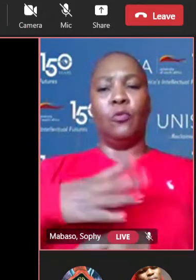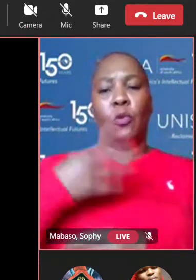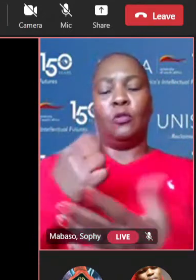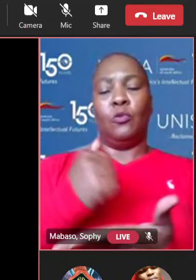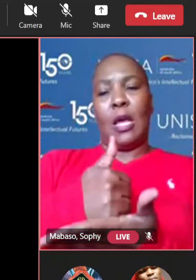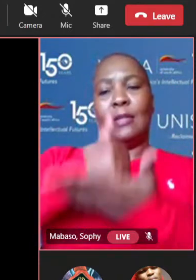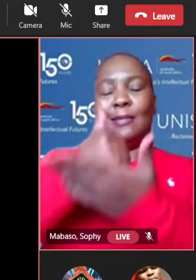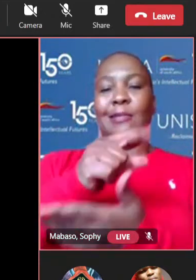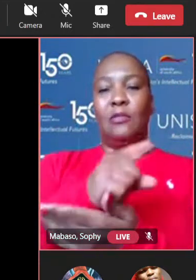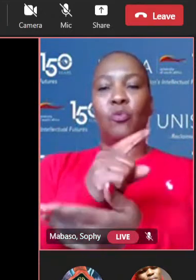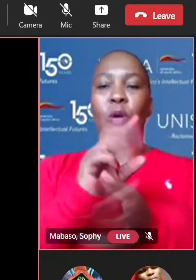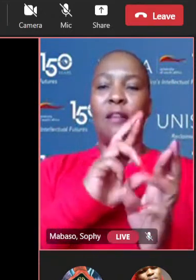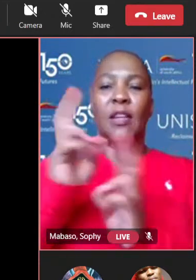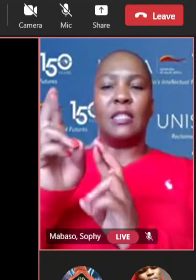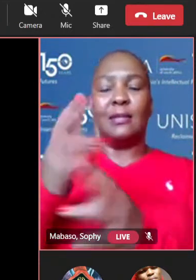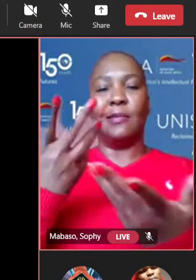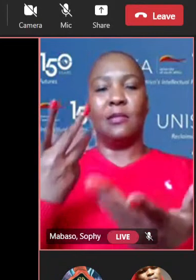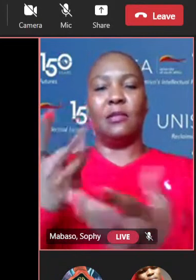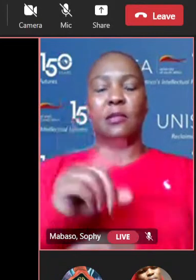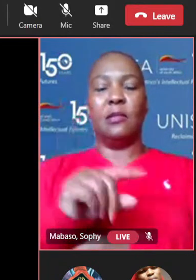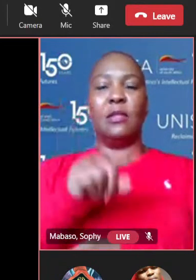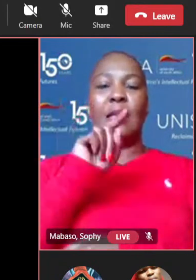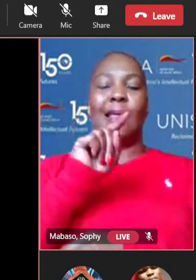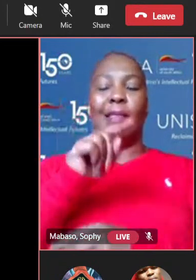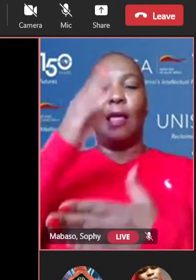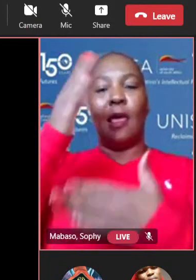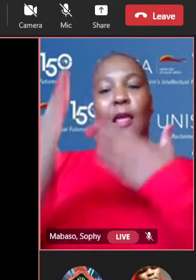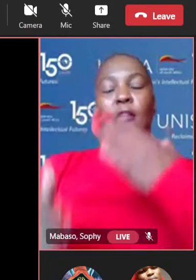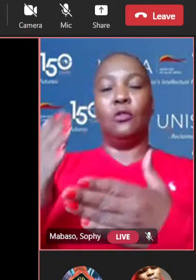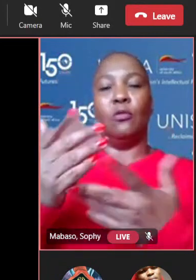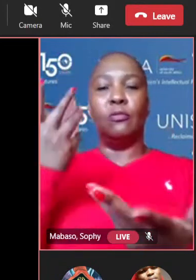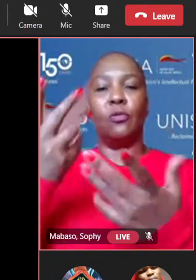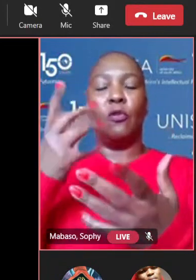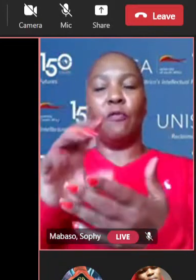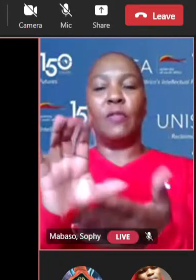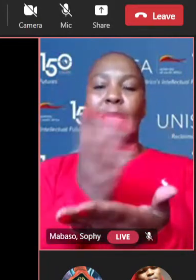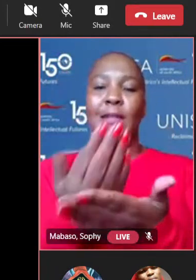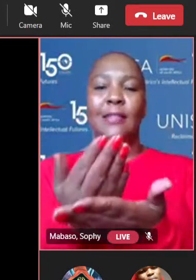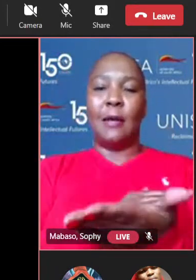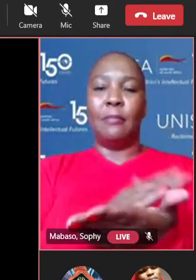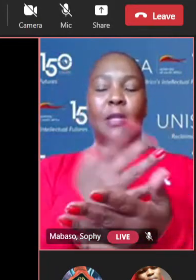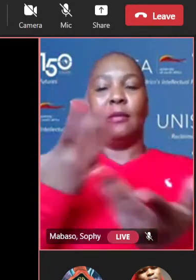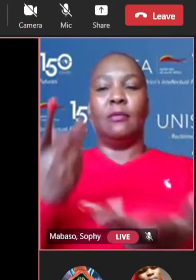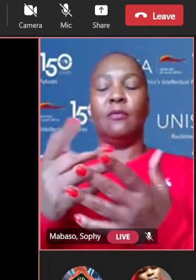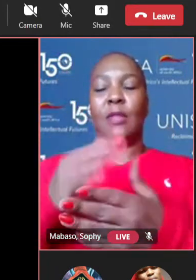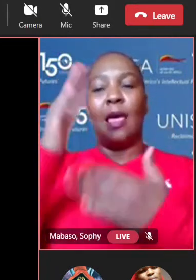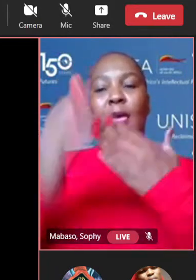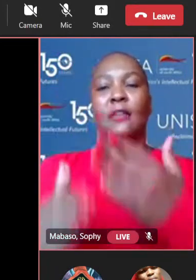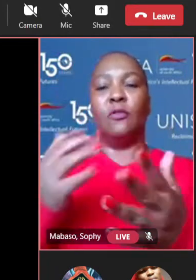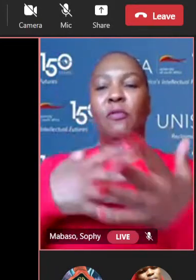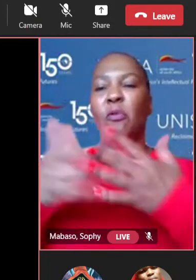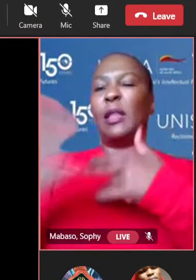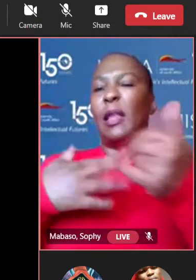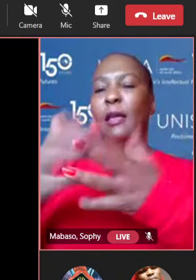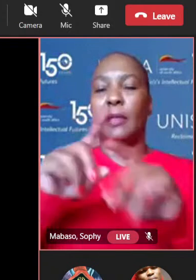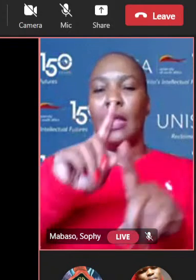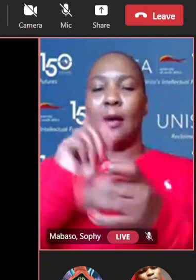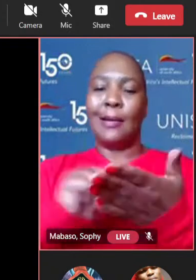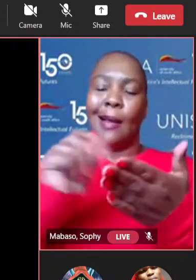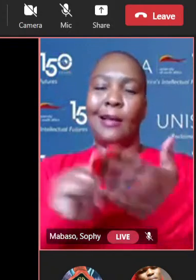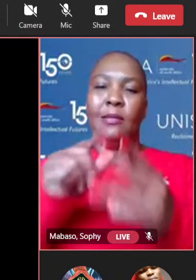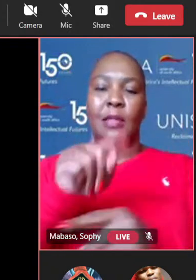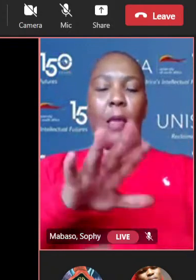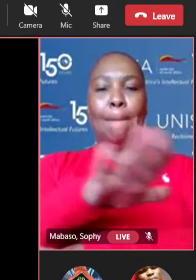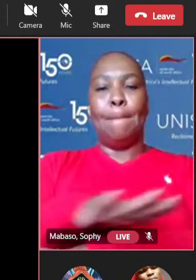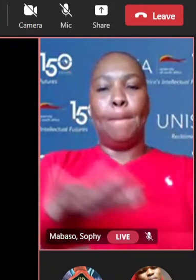with referencing in text, referencing at the end of the chapter, referencing at the end of whatever they are writing, this is the place where